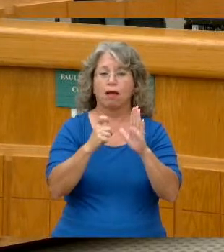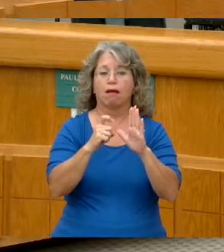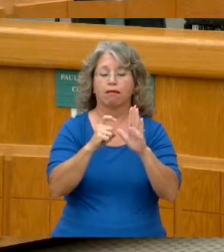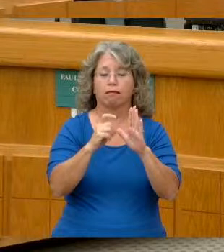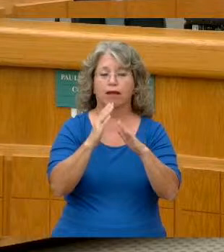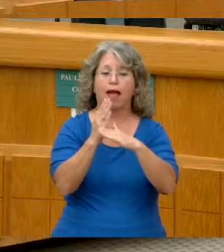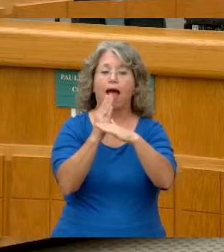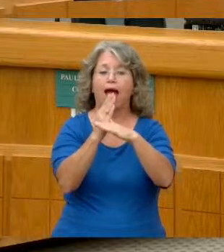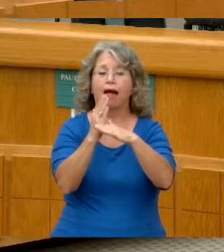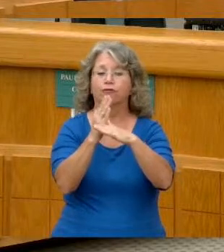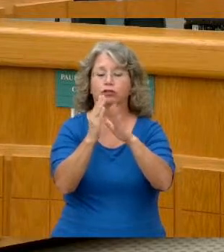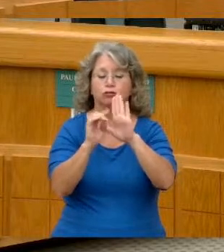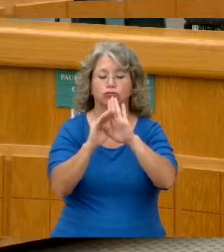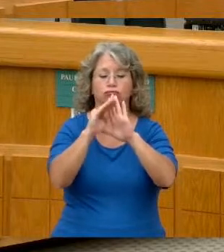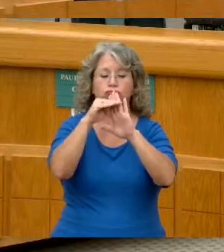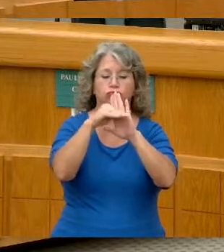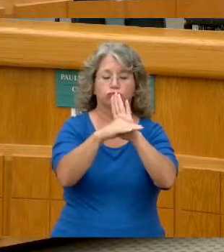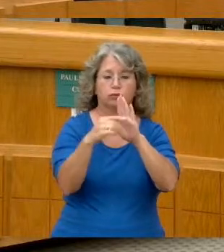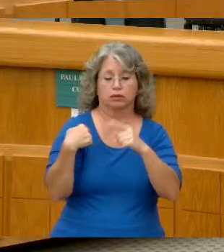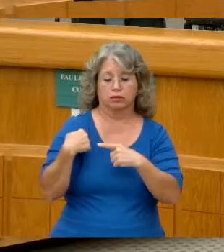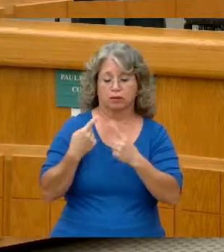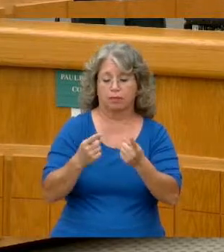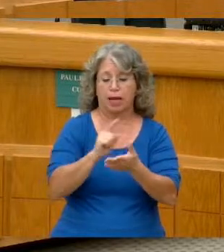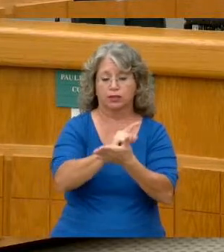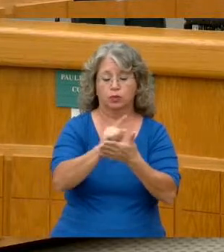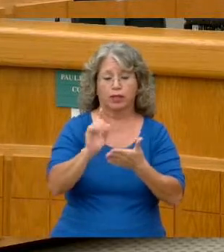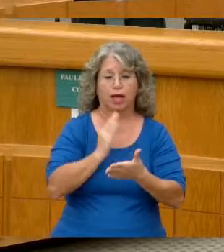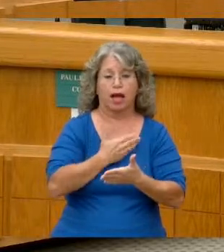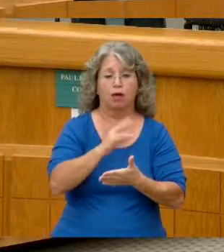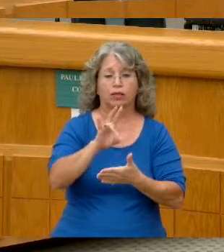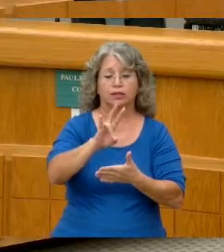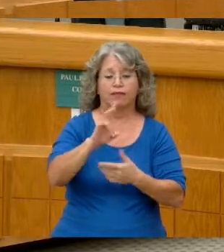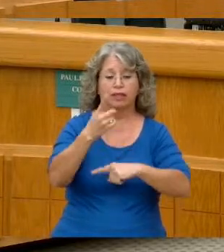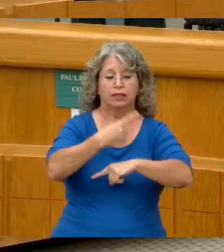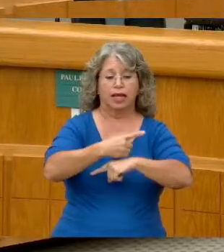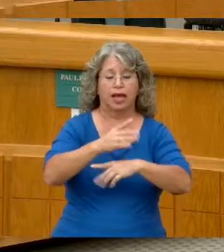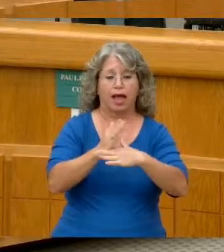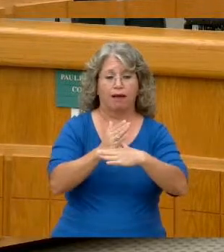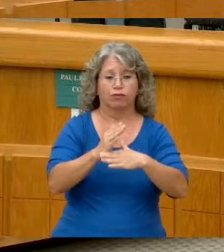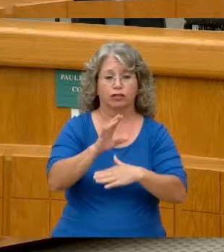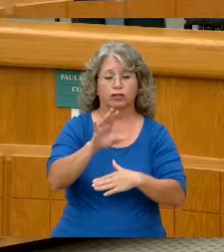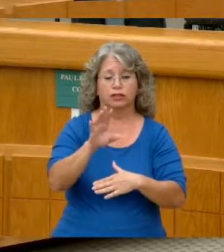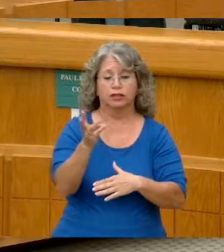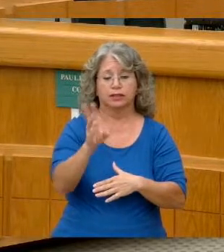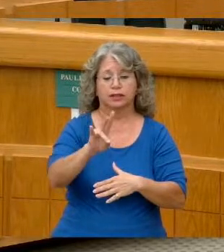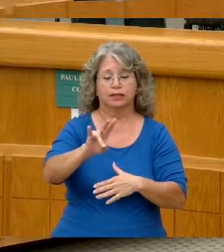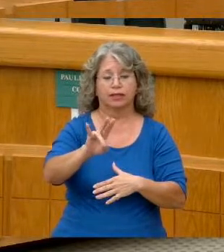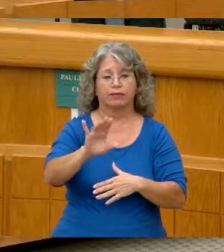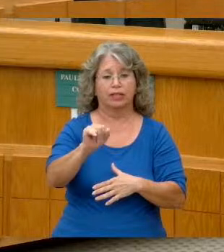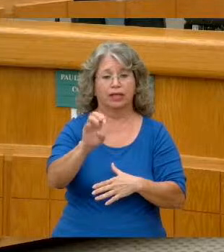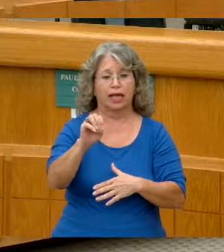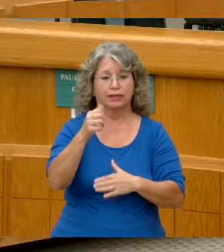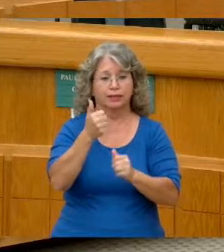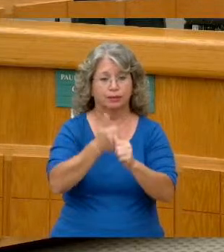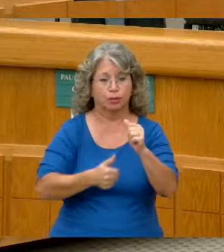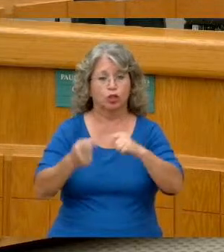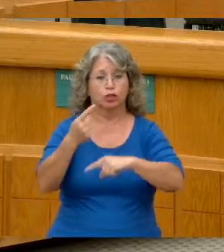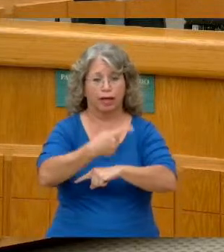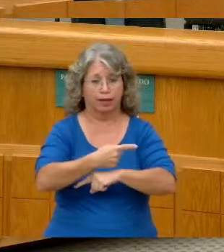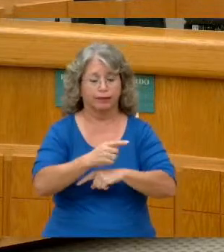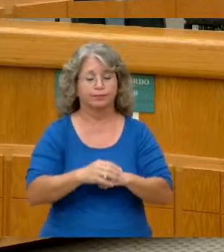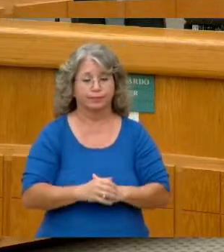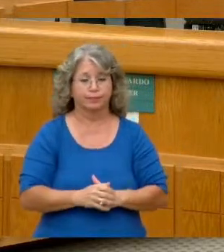down. So for the last week, the 7-day average has been 67 cases per day this week.